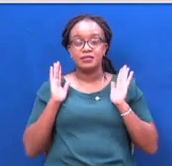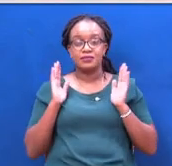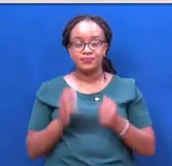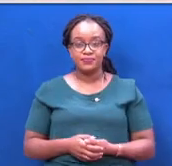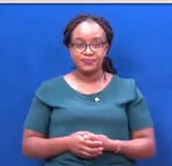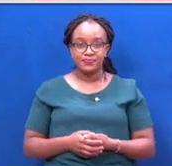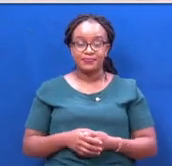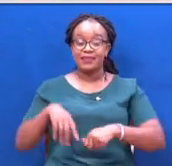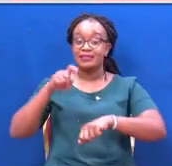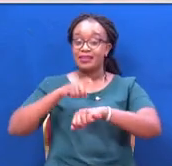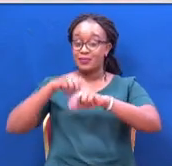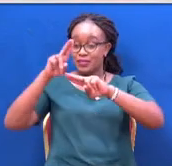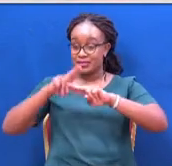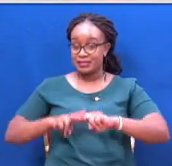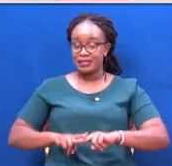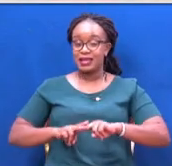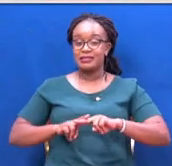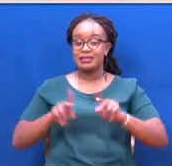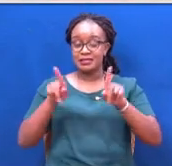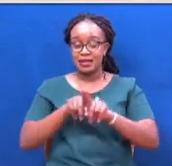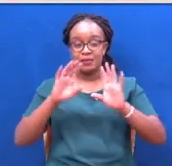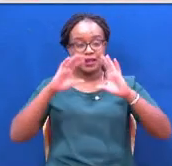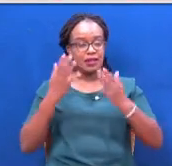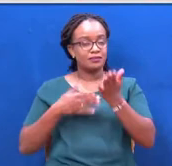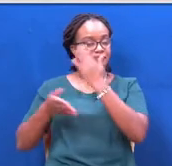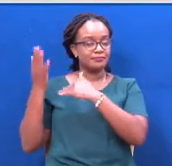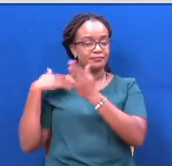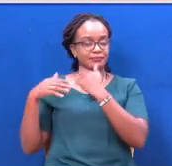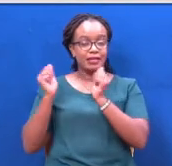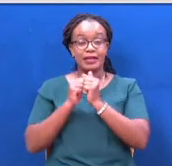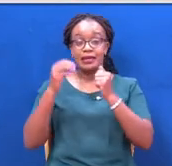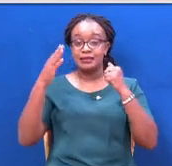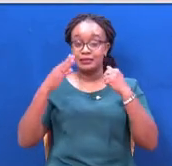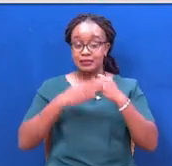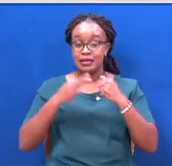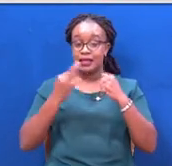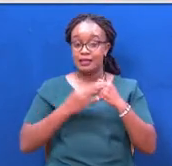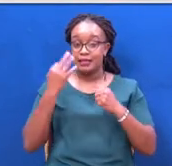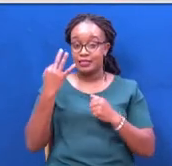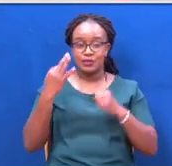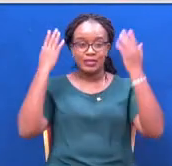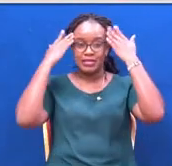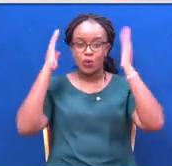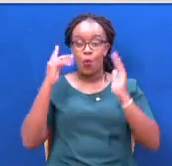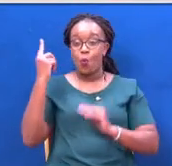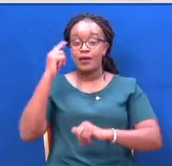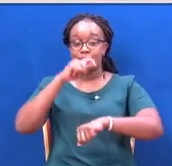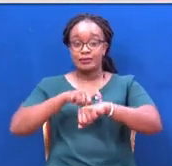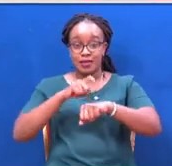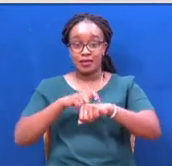sat in the same class in the early 80s, we never knew that one day like this would